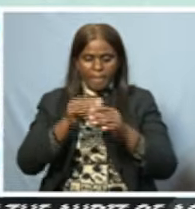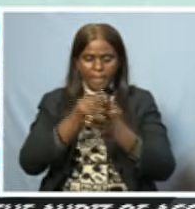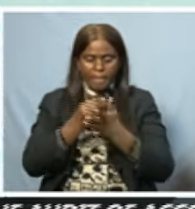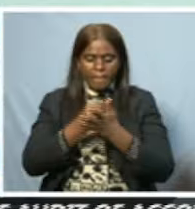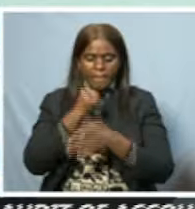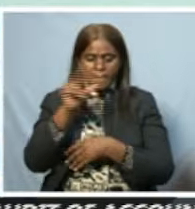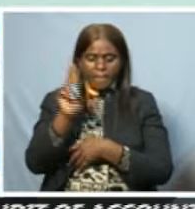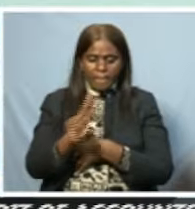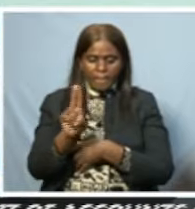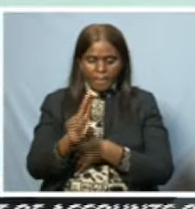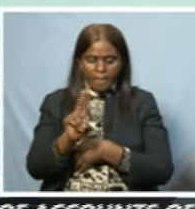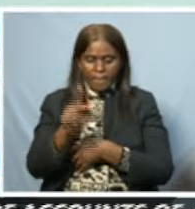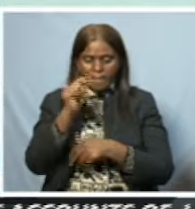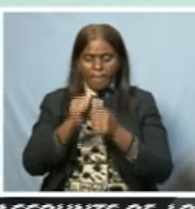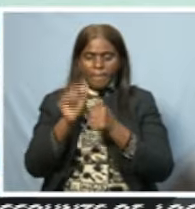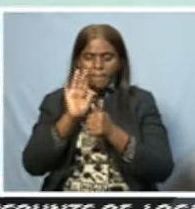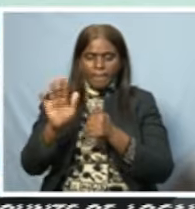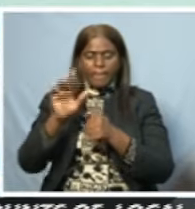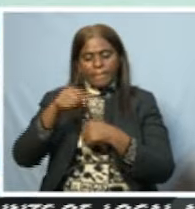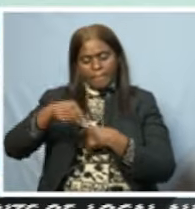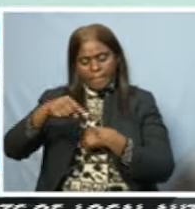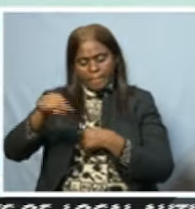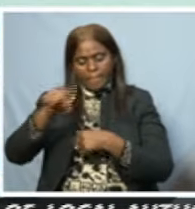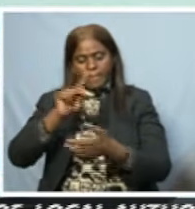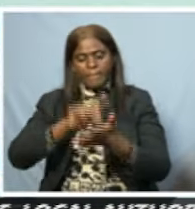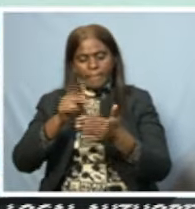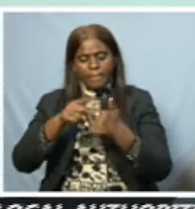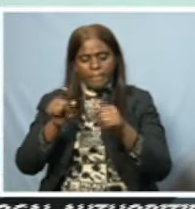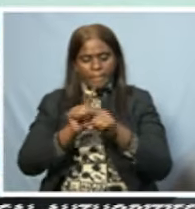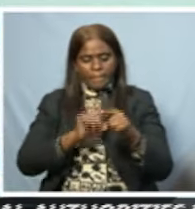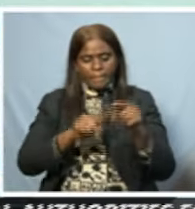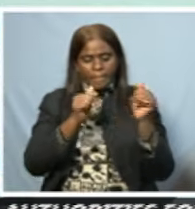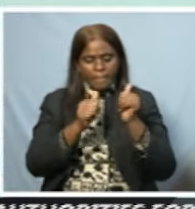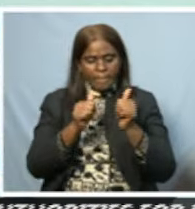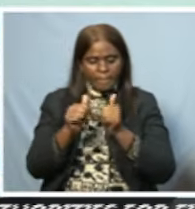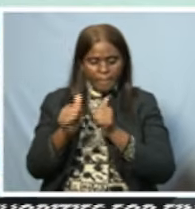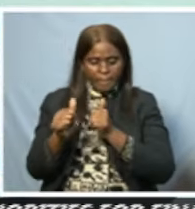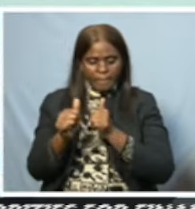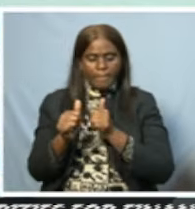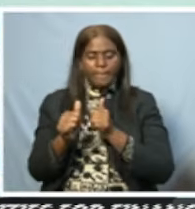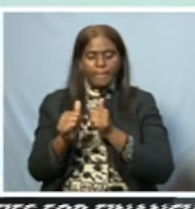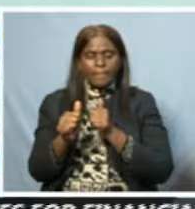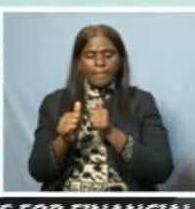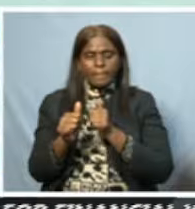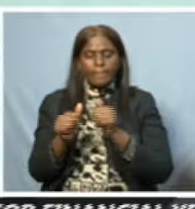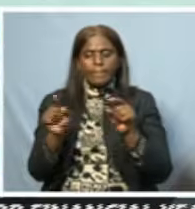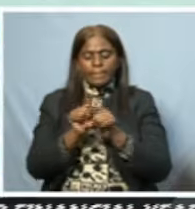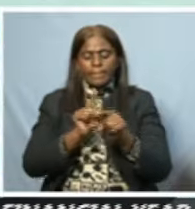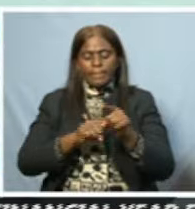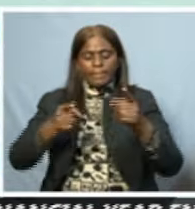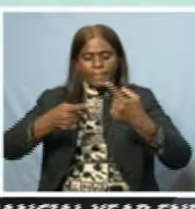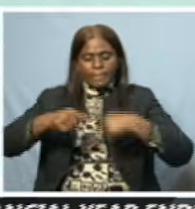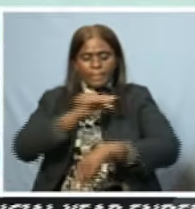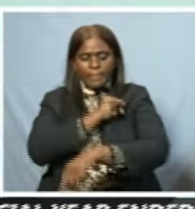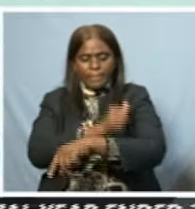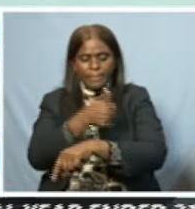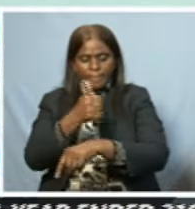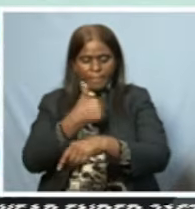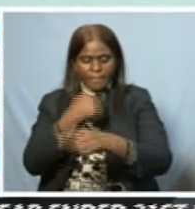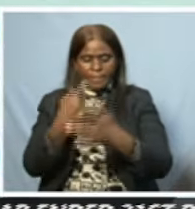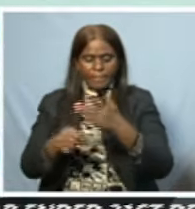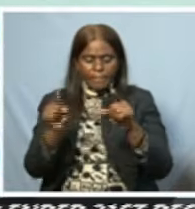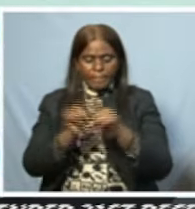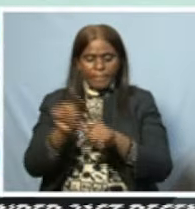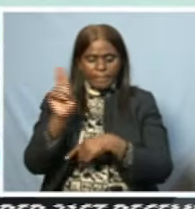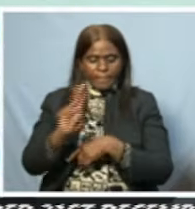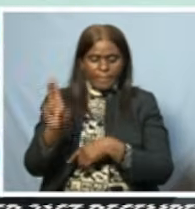funds due to ongoing programs and activities. The local authority has since